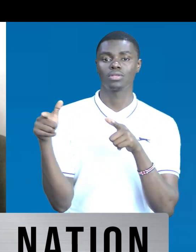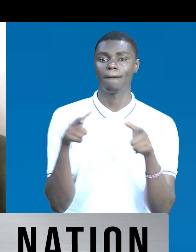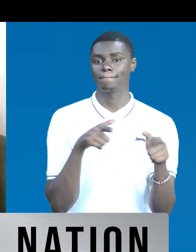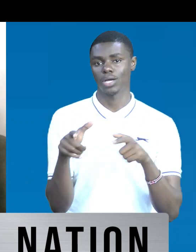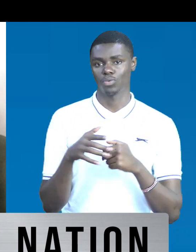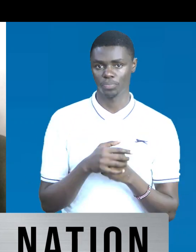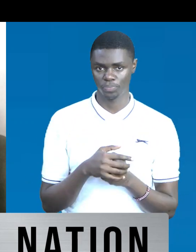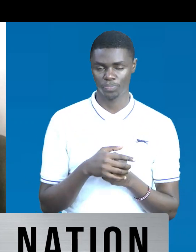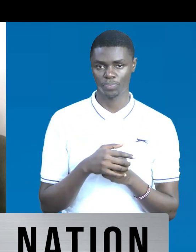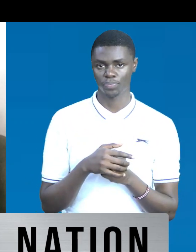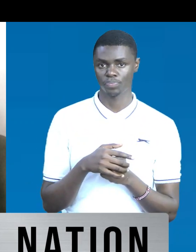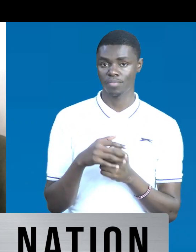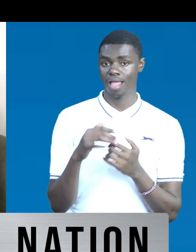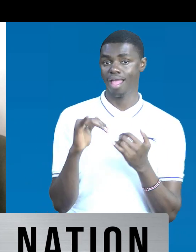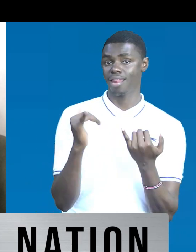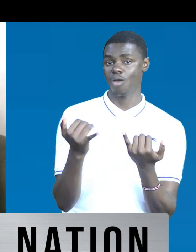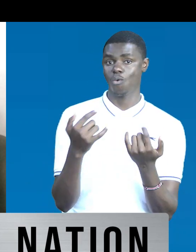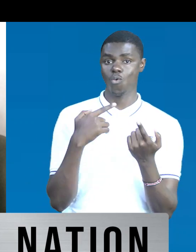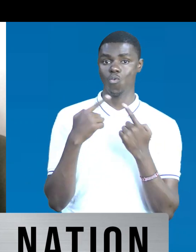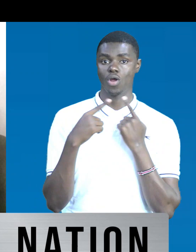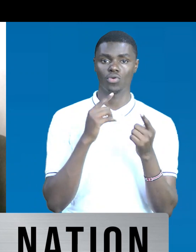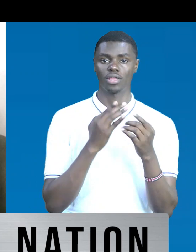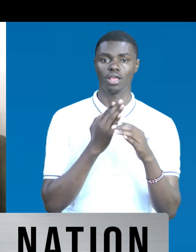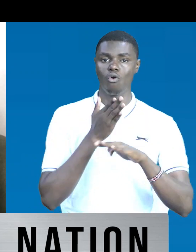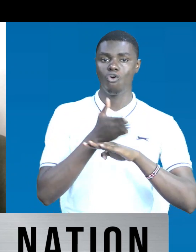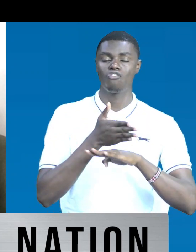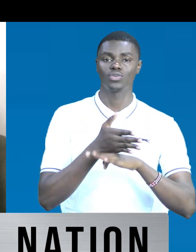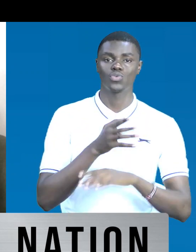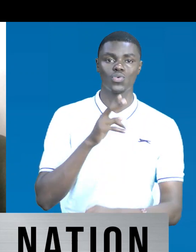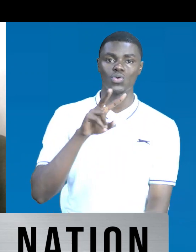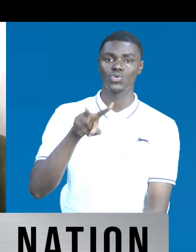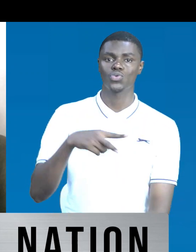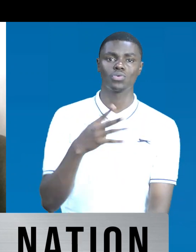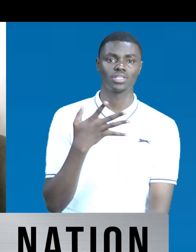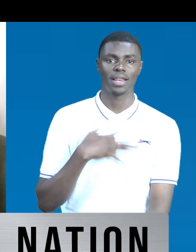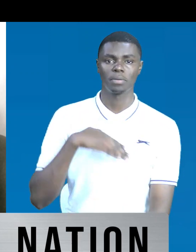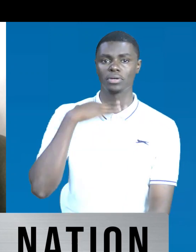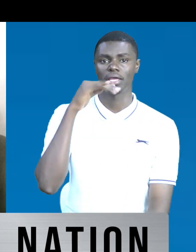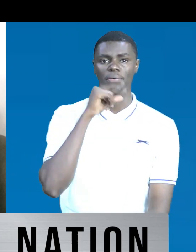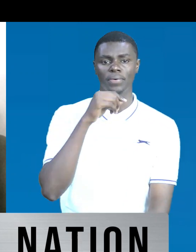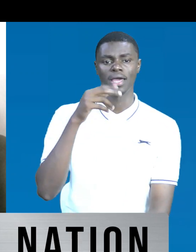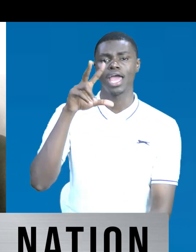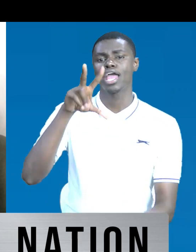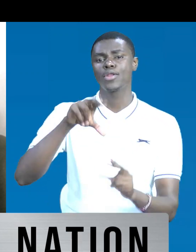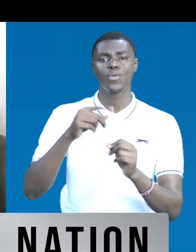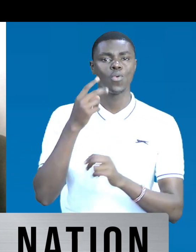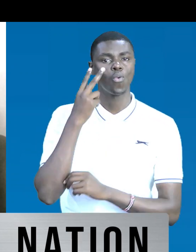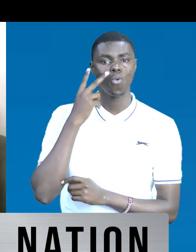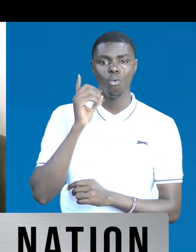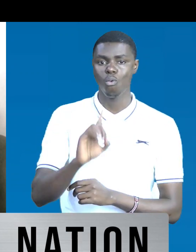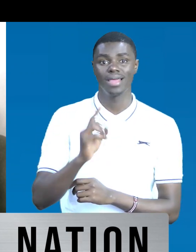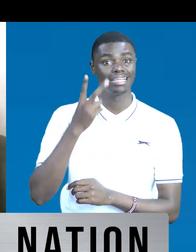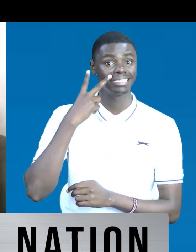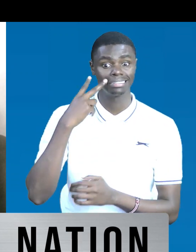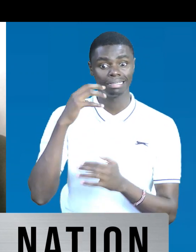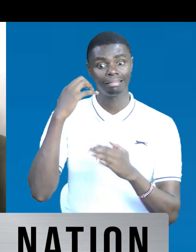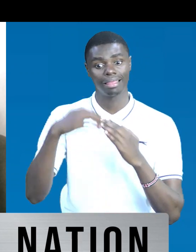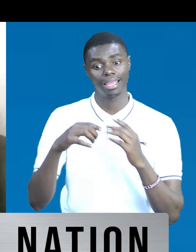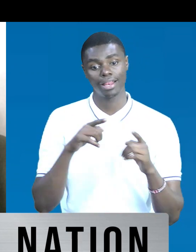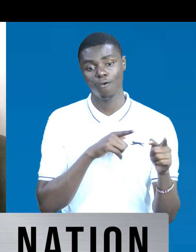obviously right now we are talking of over 2,000 dead, and no one is seeing the end of this war in